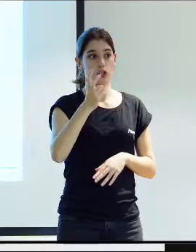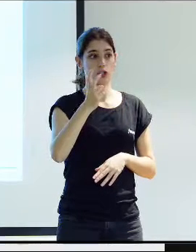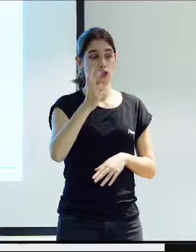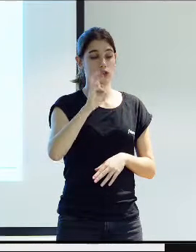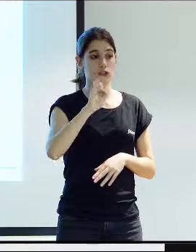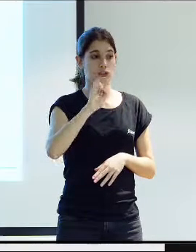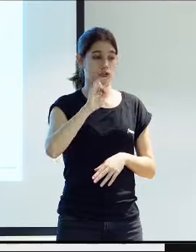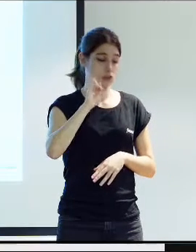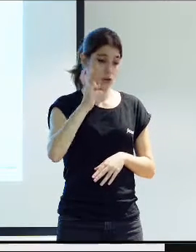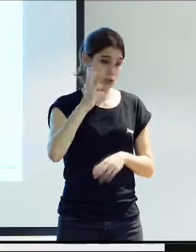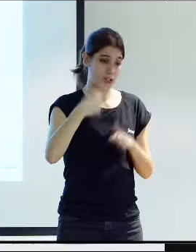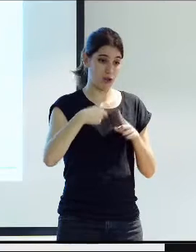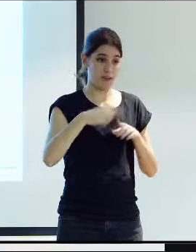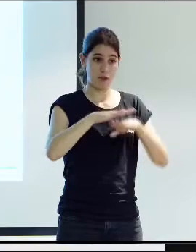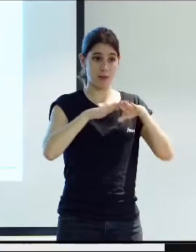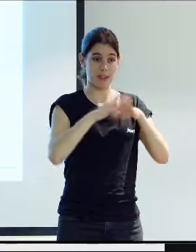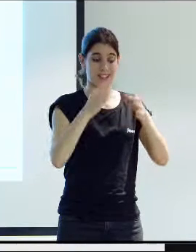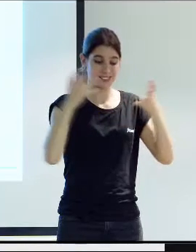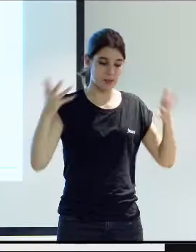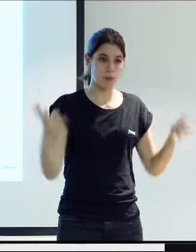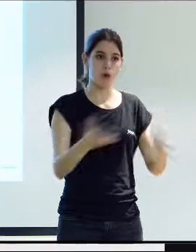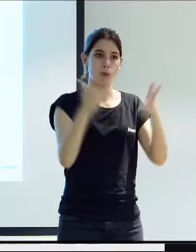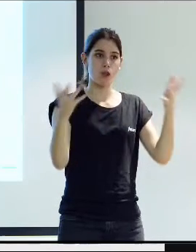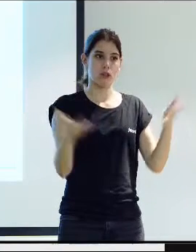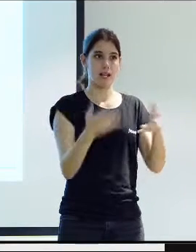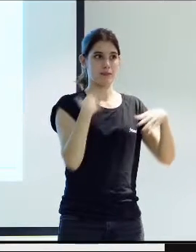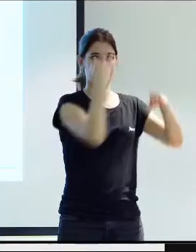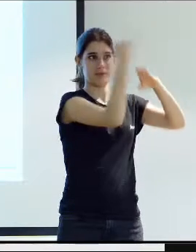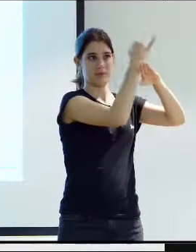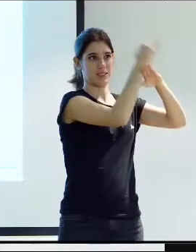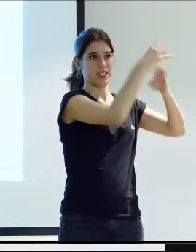an important aim or objective is to promote